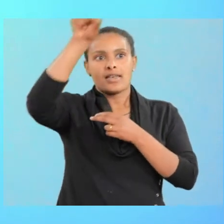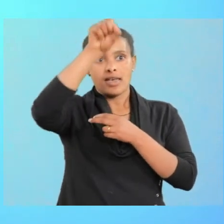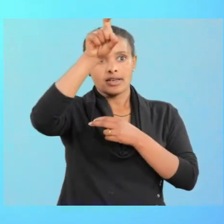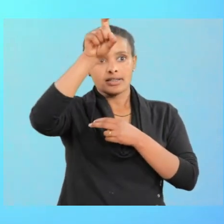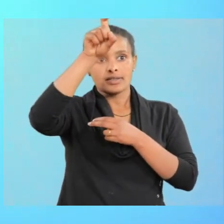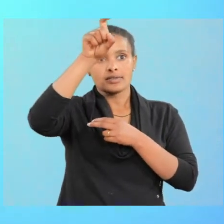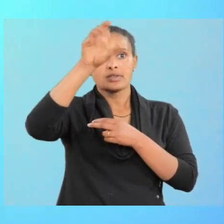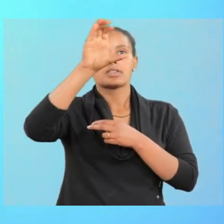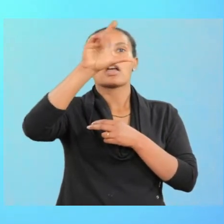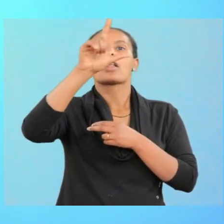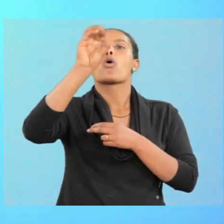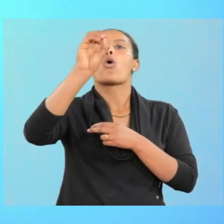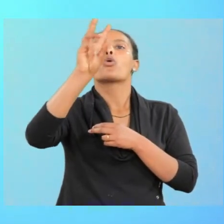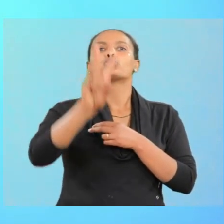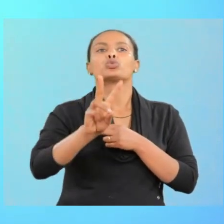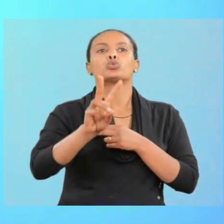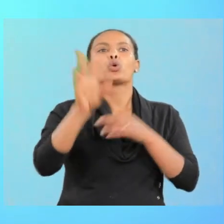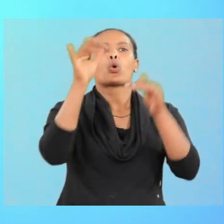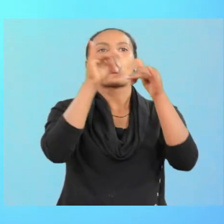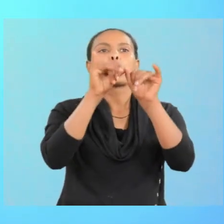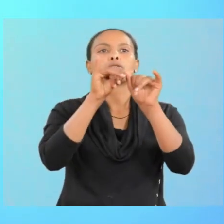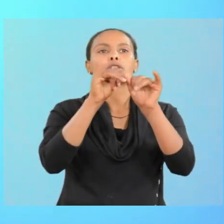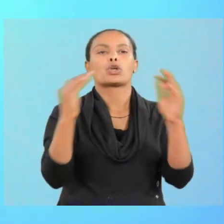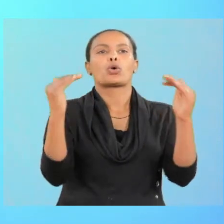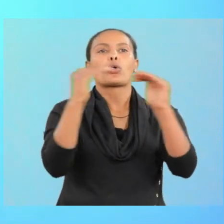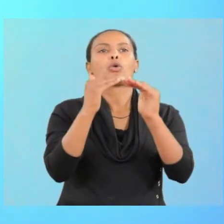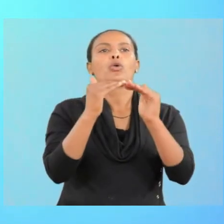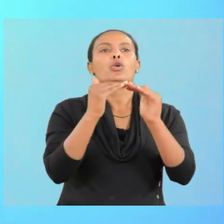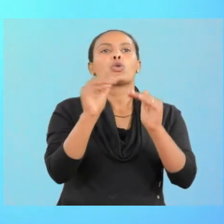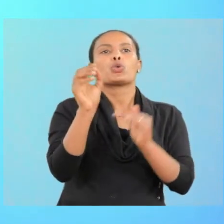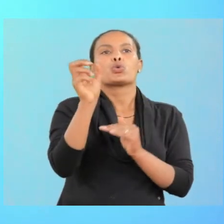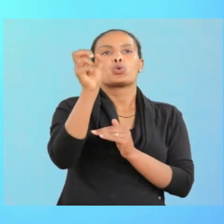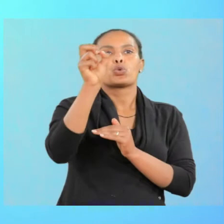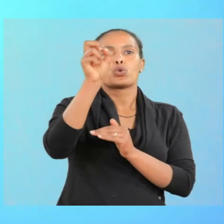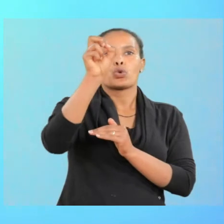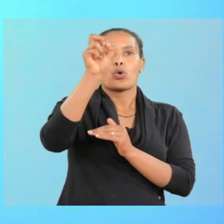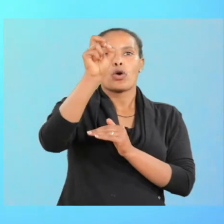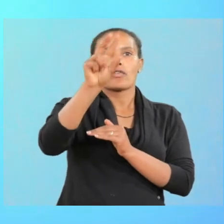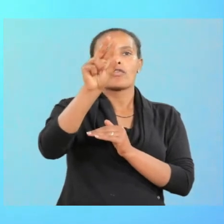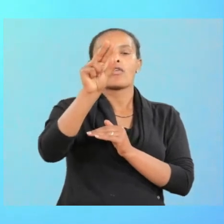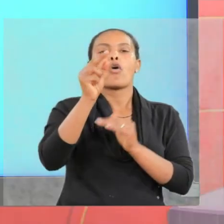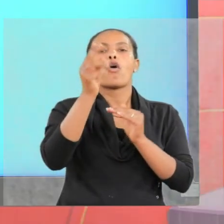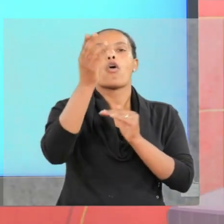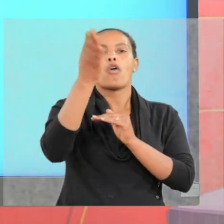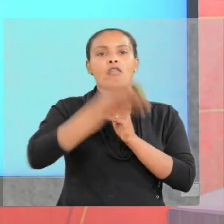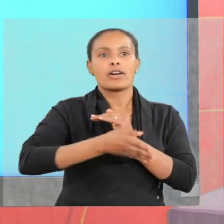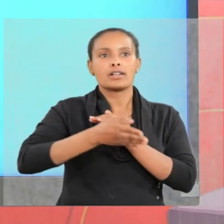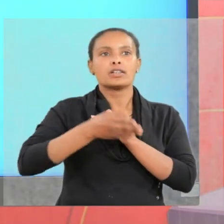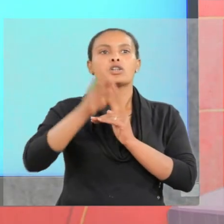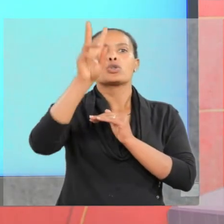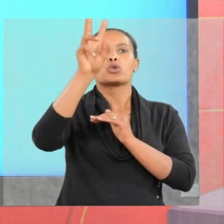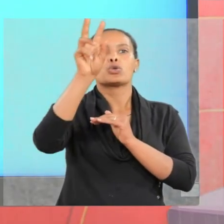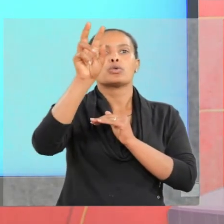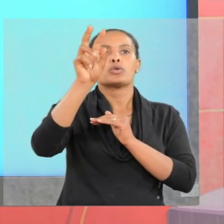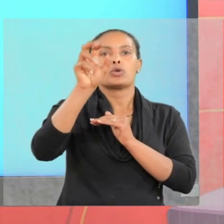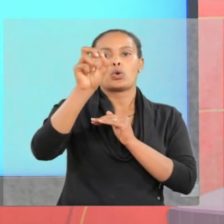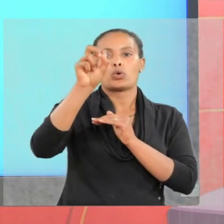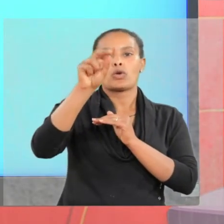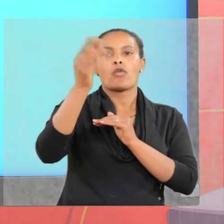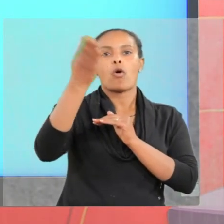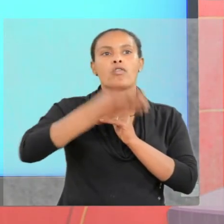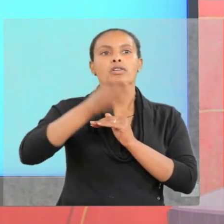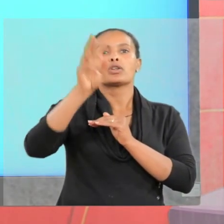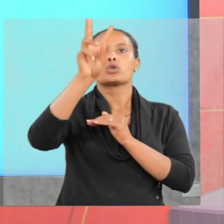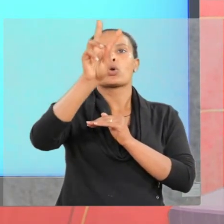Concentration of ClO2 is constant, equal 12 over 24, equal 12